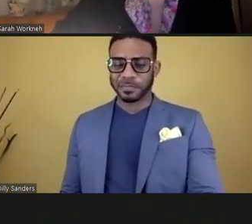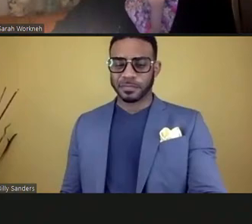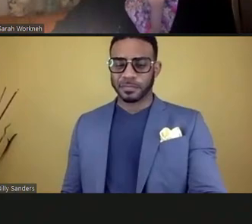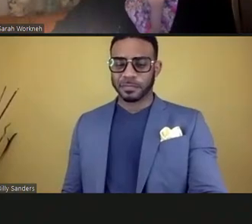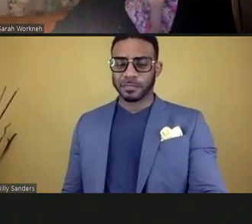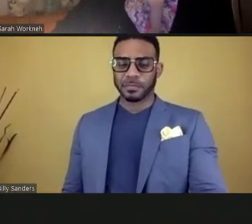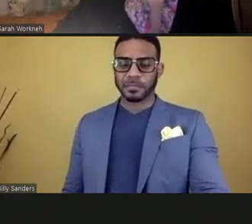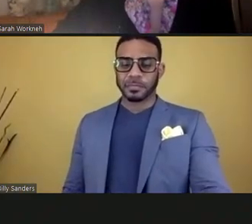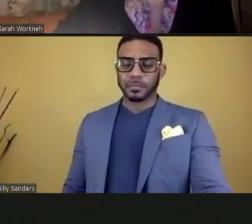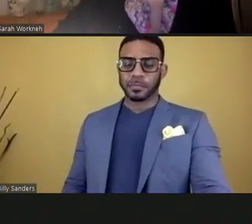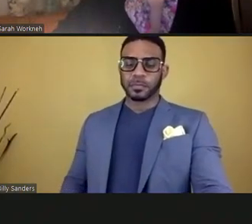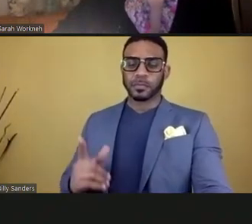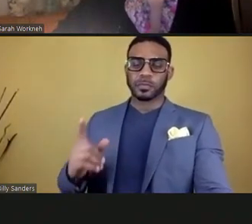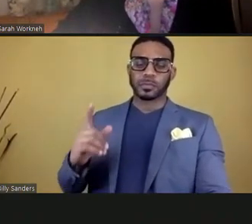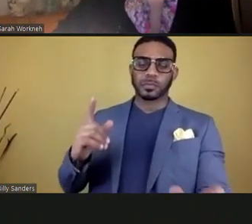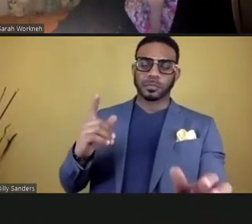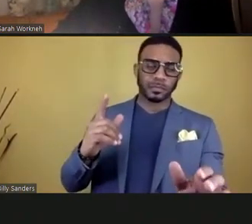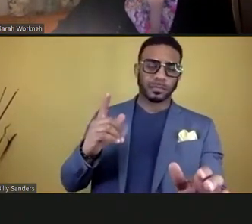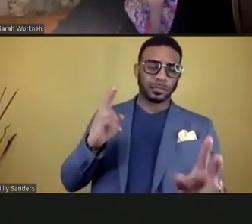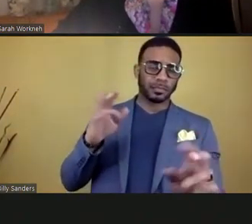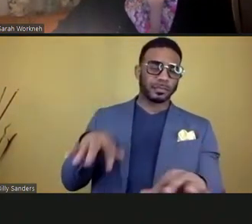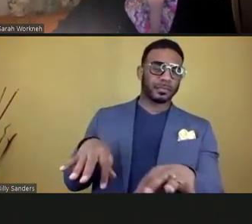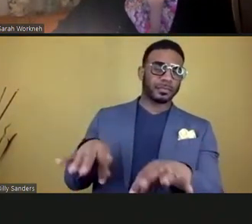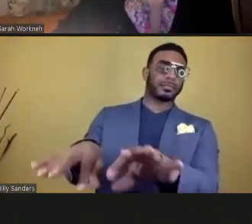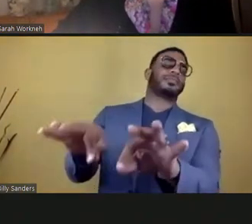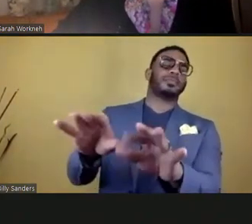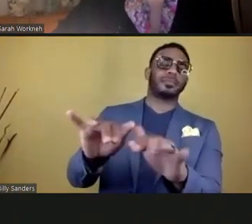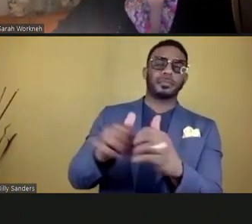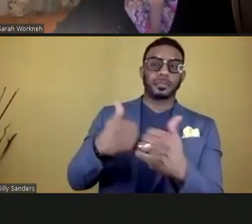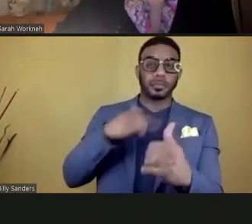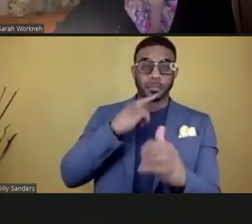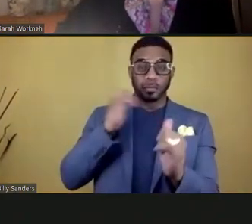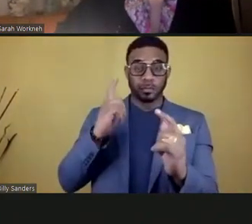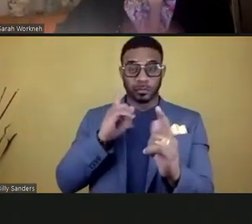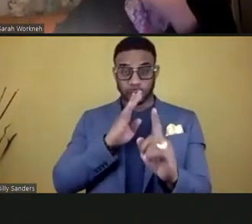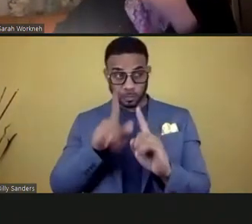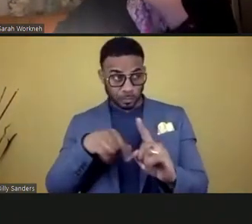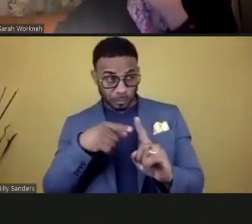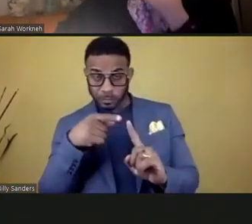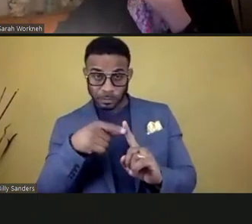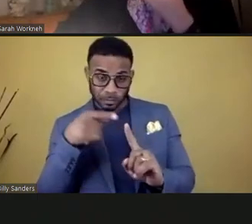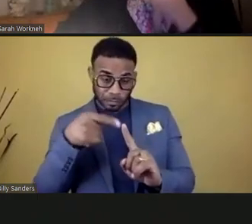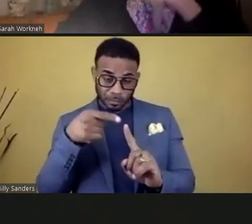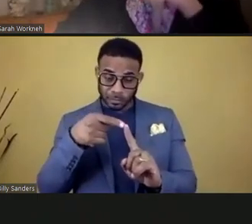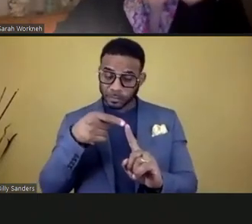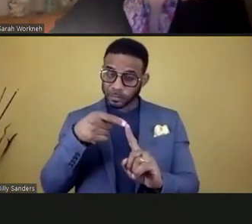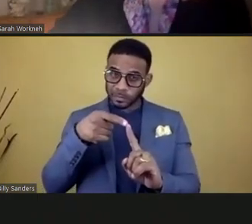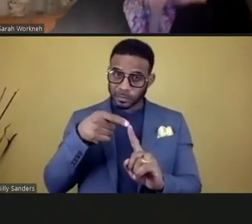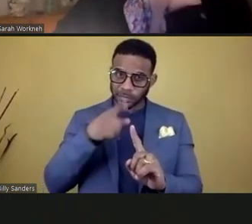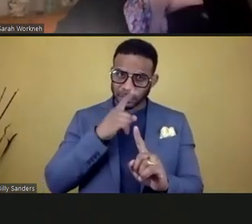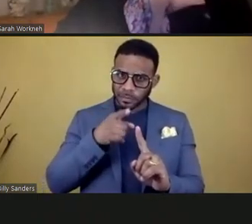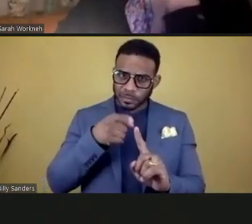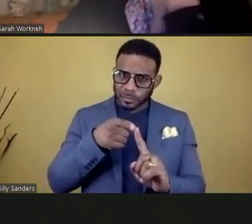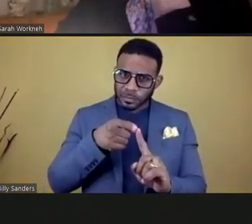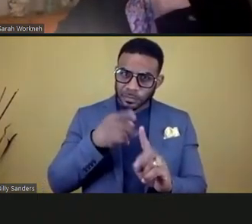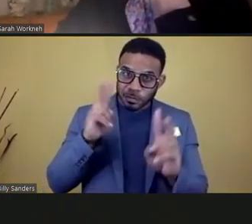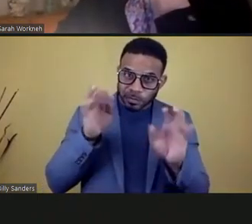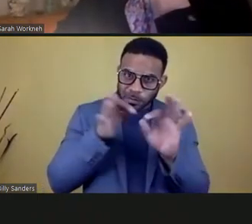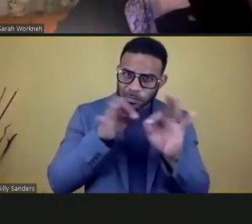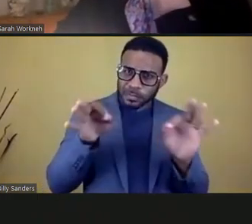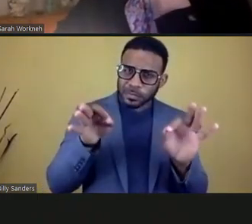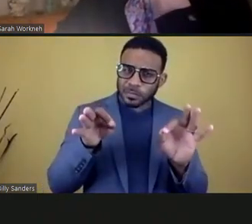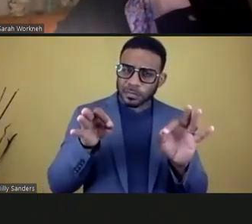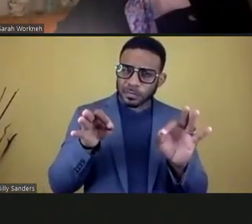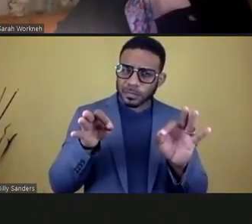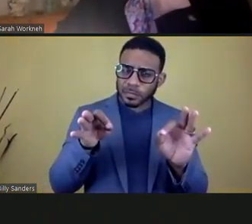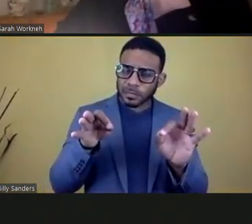I have kind of picked up on how we are all speaking about this is the phrase